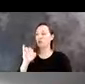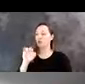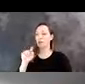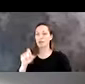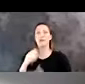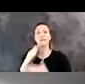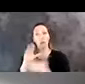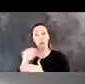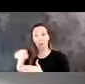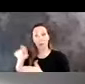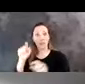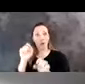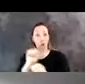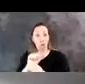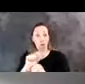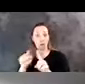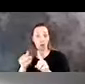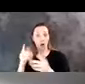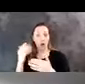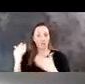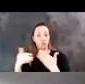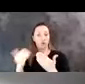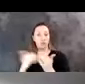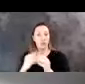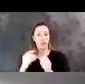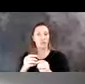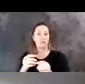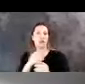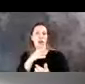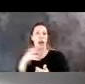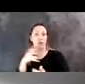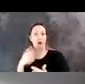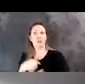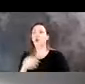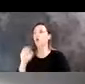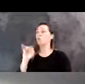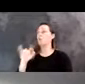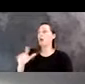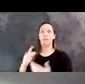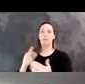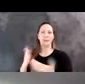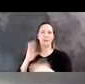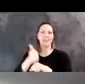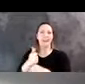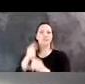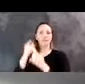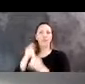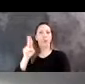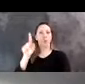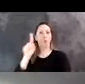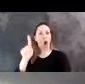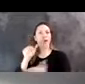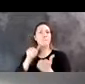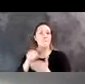towards regenerative agriculture. So for example, General Mills set a goal to have 100, excuse me, 1 million acres